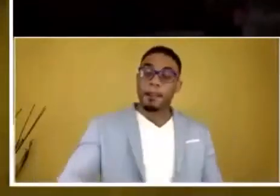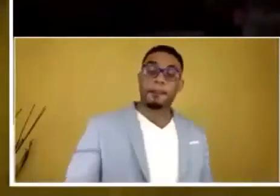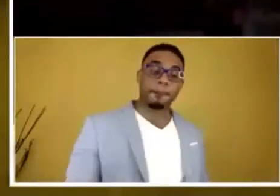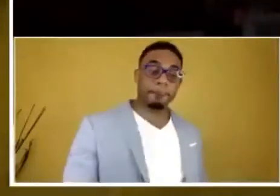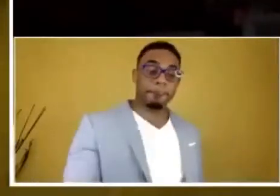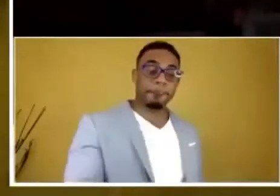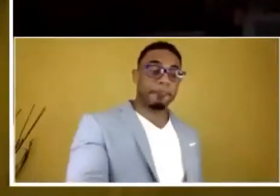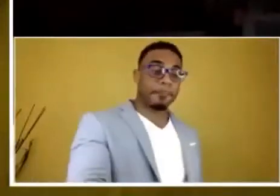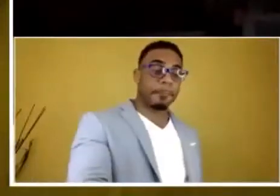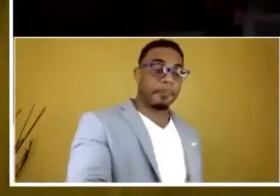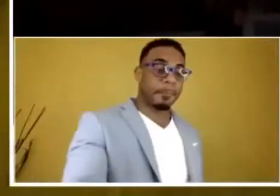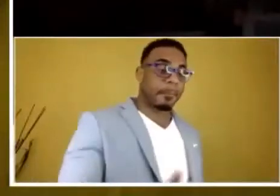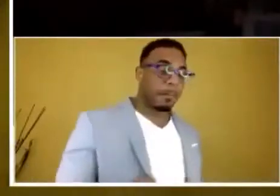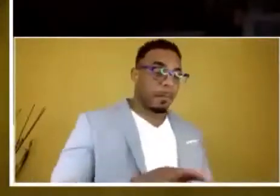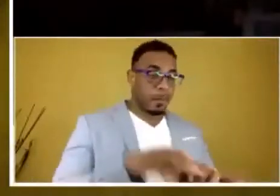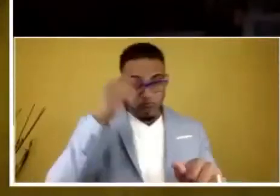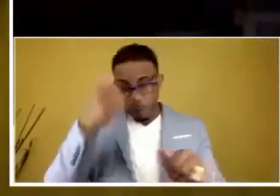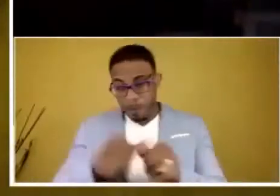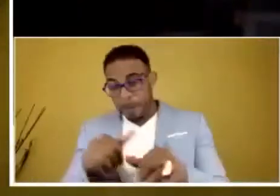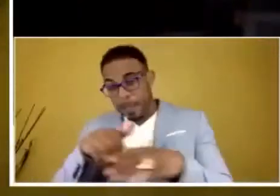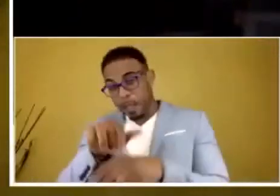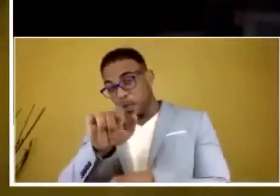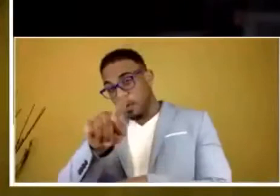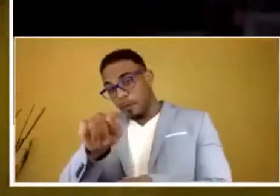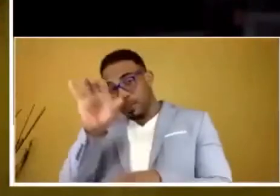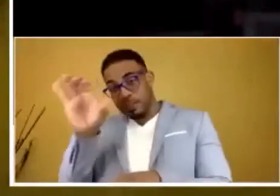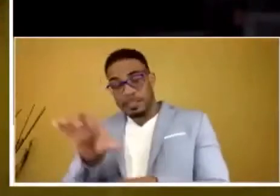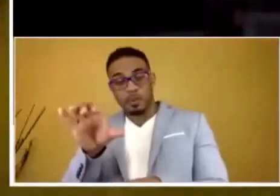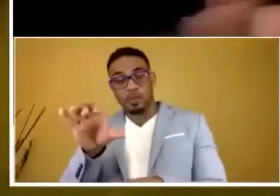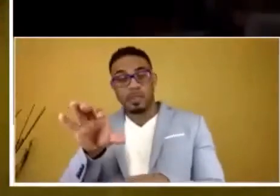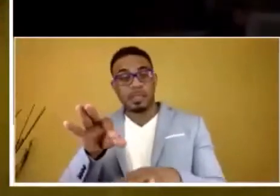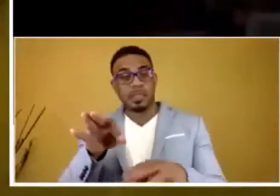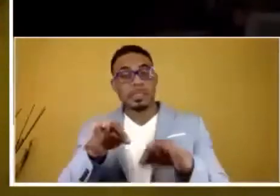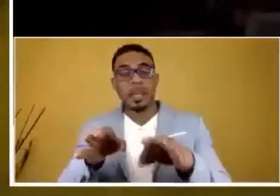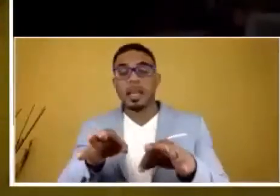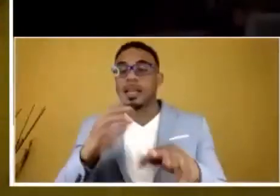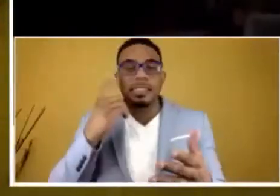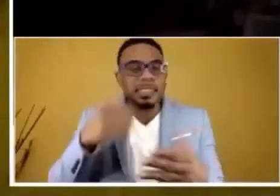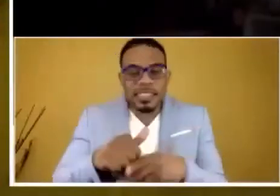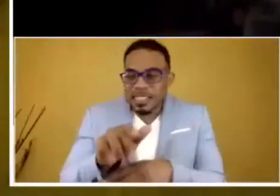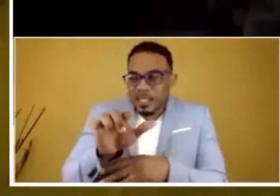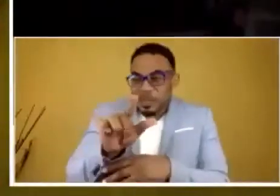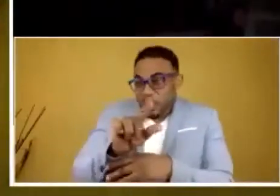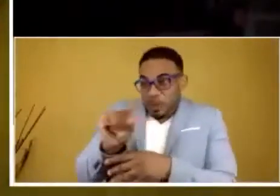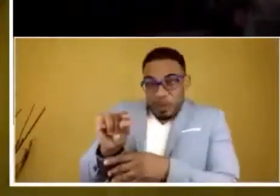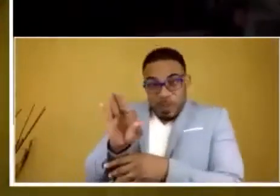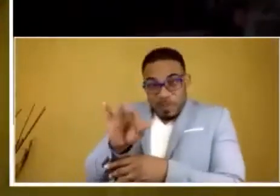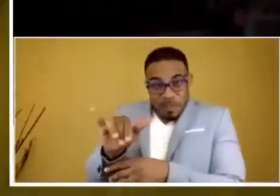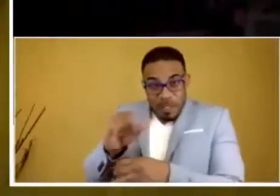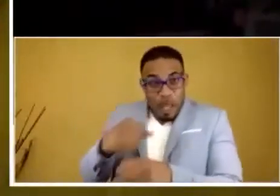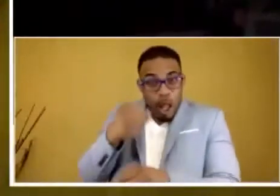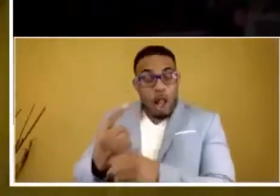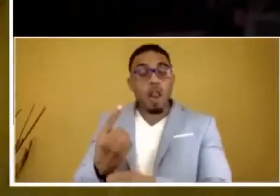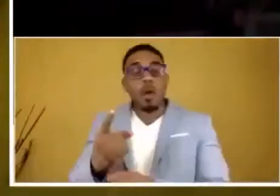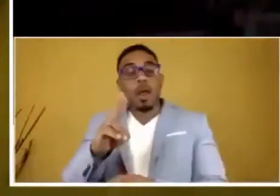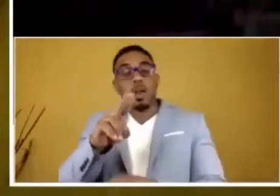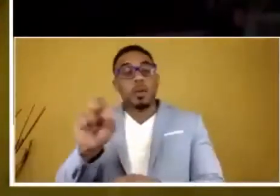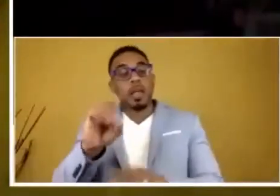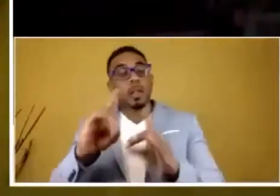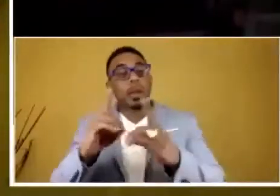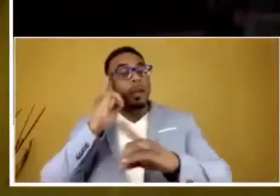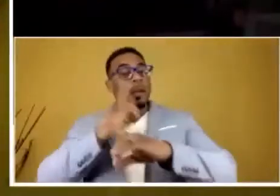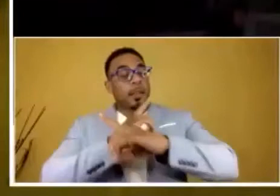important to remember that in this 21st century context, just in the 2020 fiscal year alone, the United States Department of